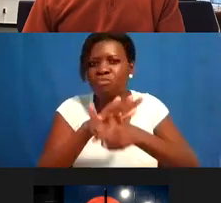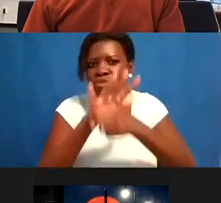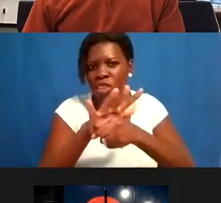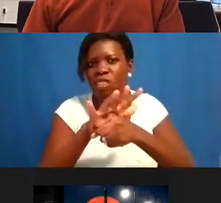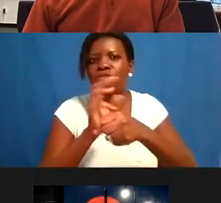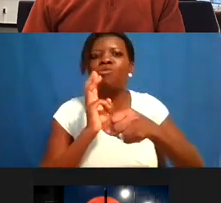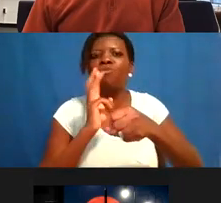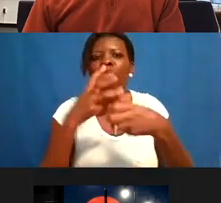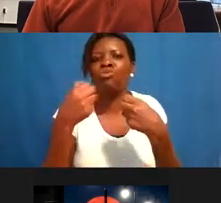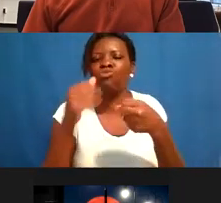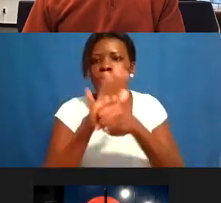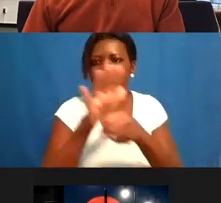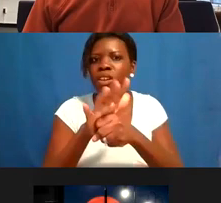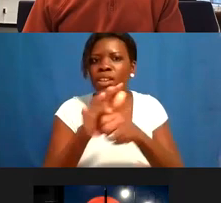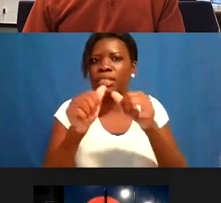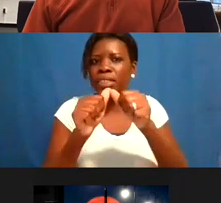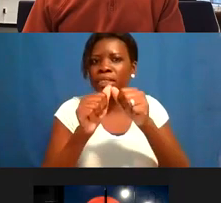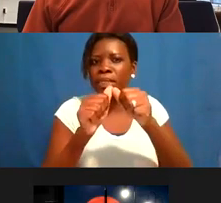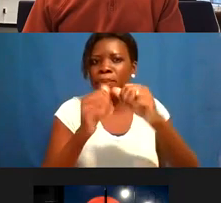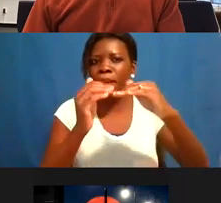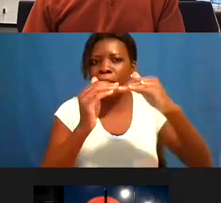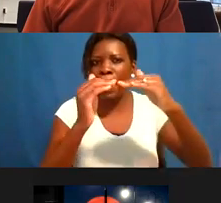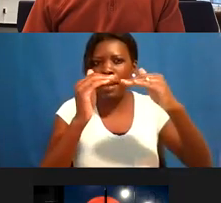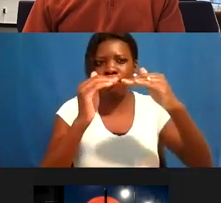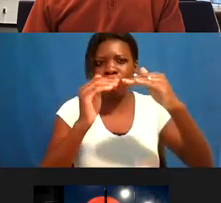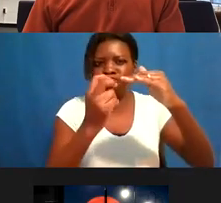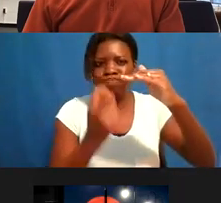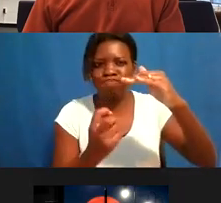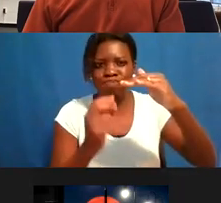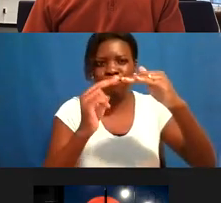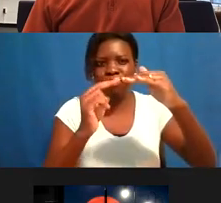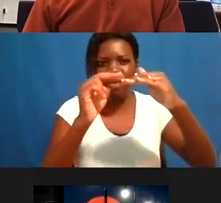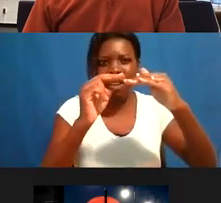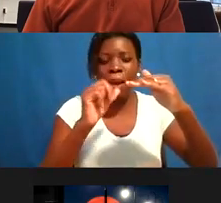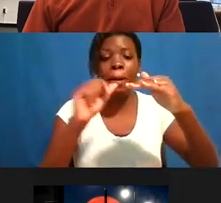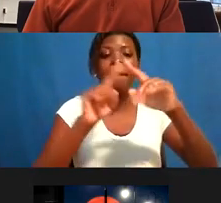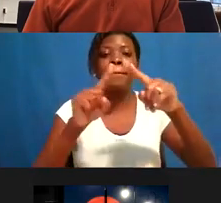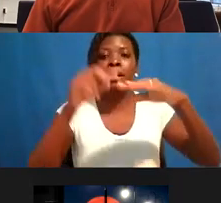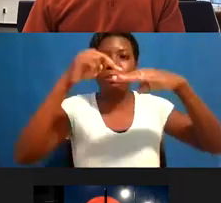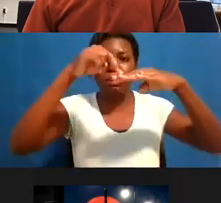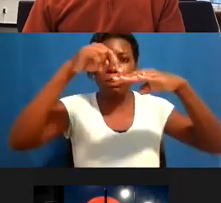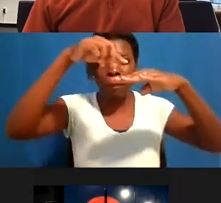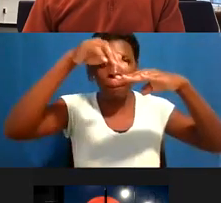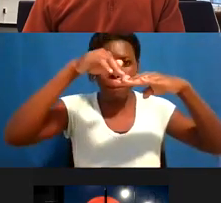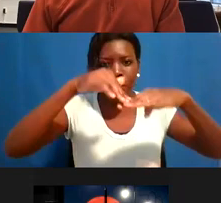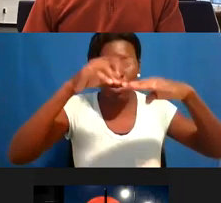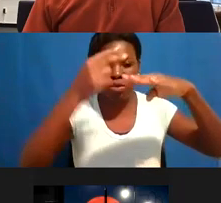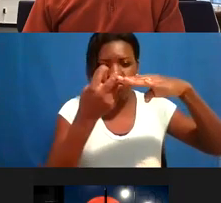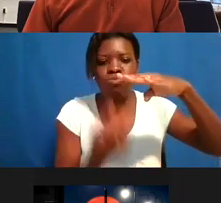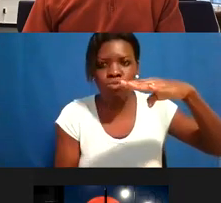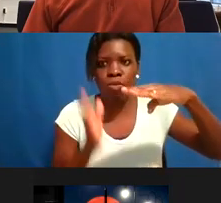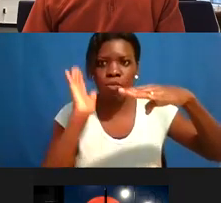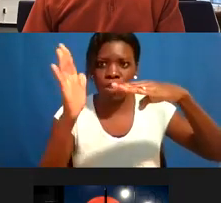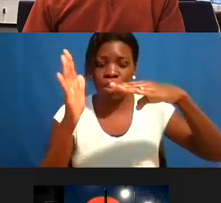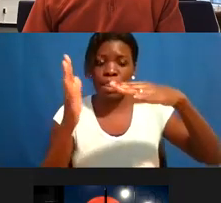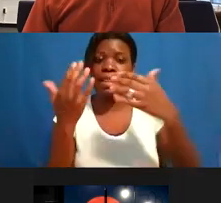to keep it above the surface of water. So it's not a magic. If we push on it hard enough, it will fall into the surface. Okay, now we can ask